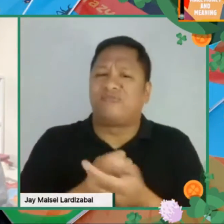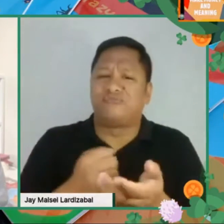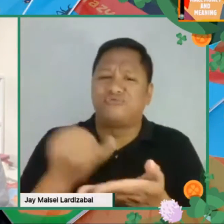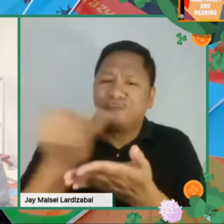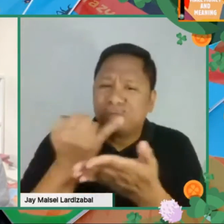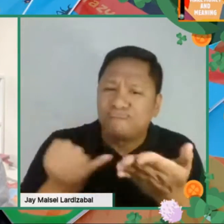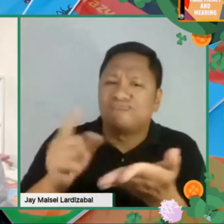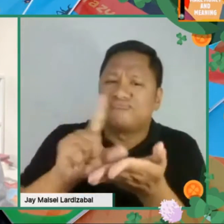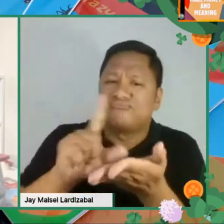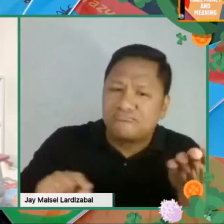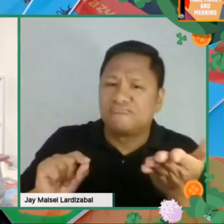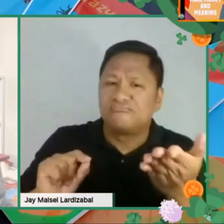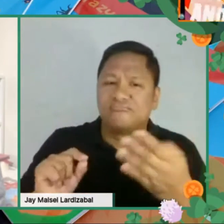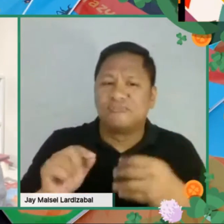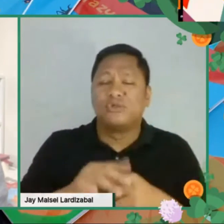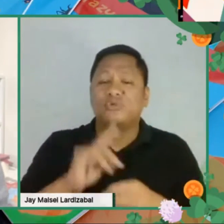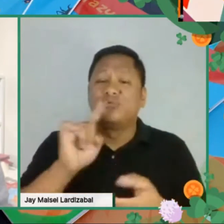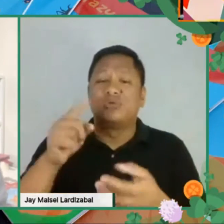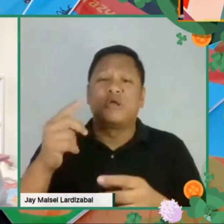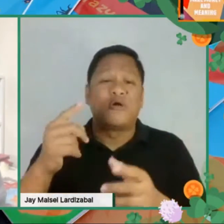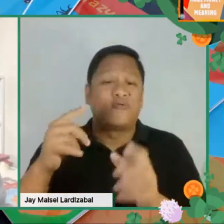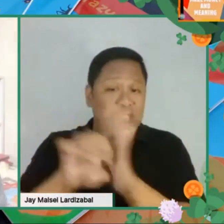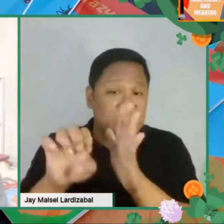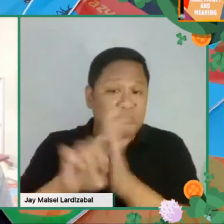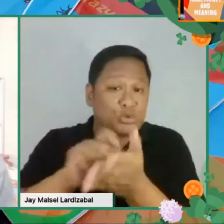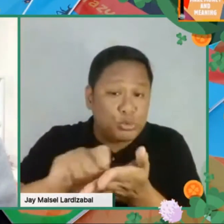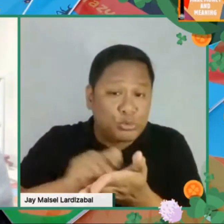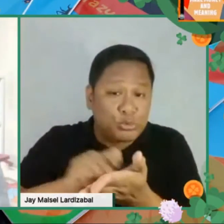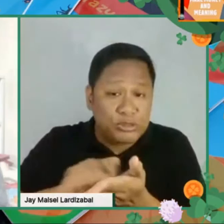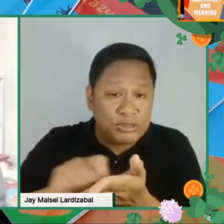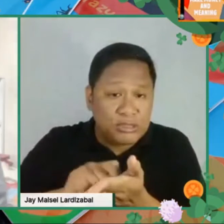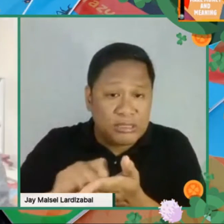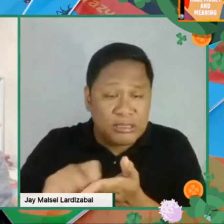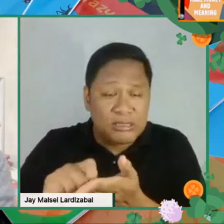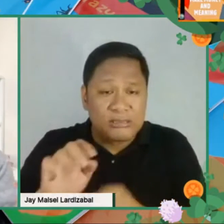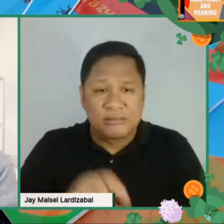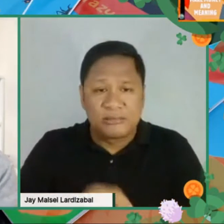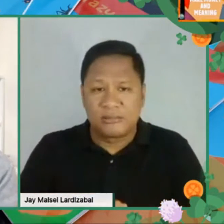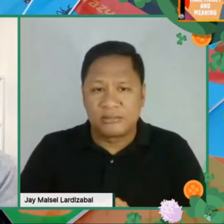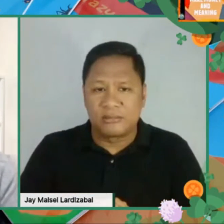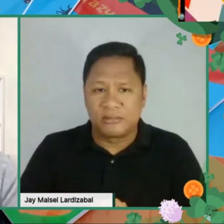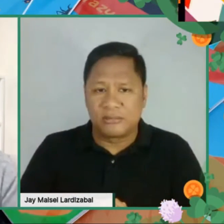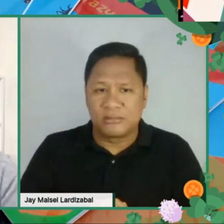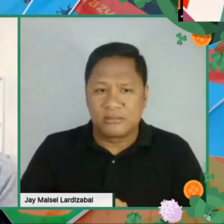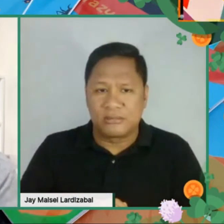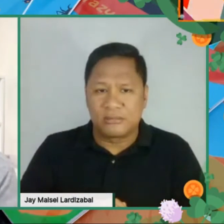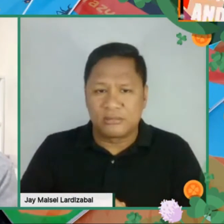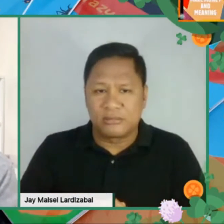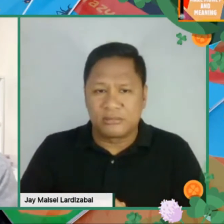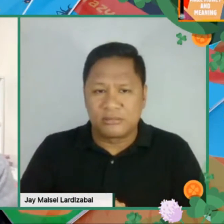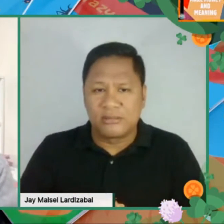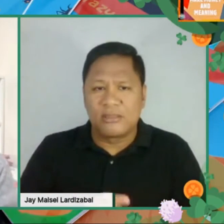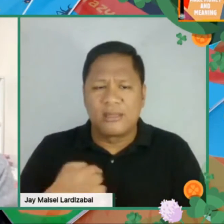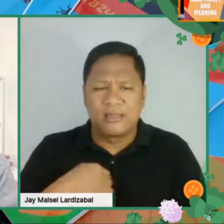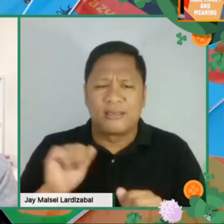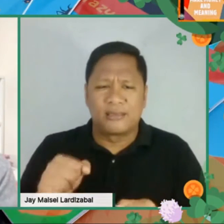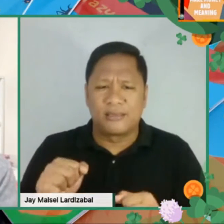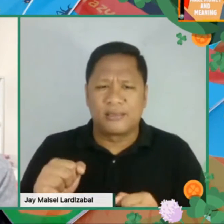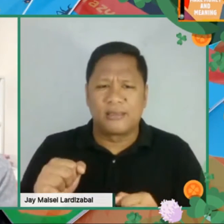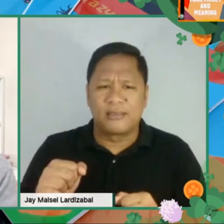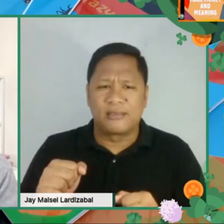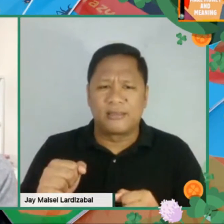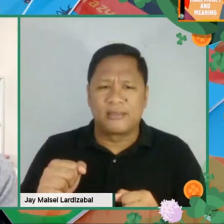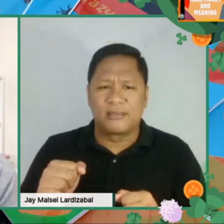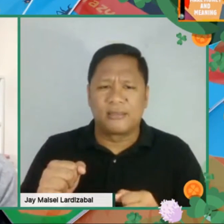nyo ay to write. I mean, for me, parang I often a question, why do